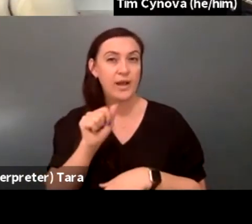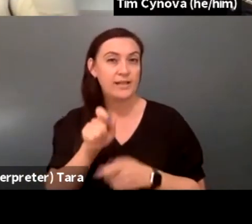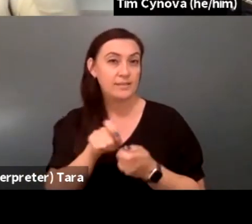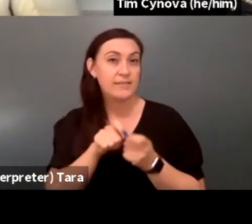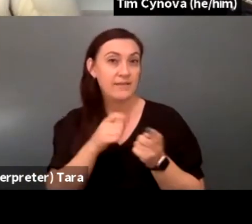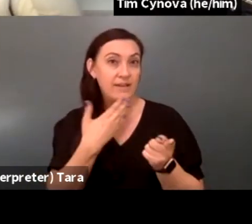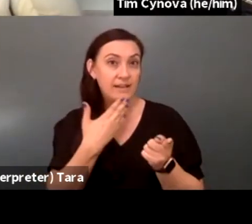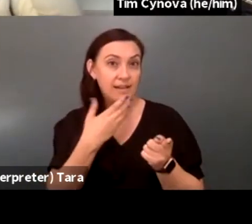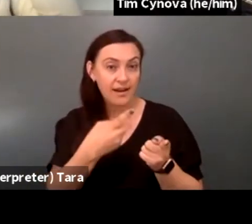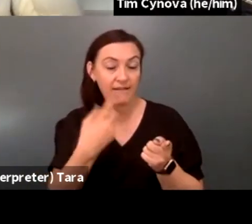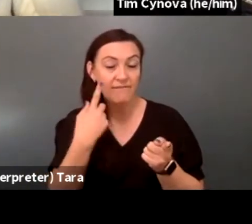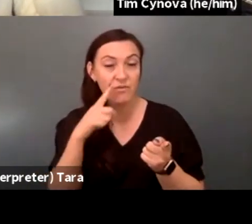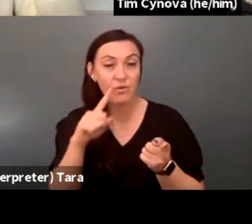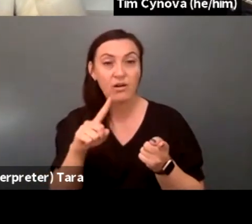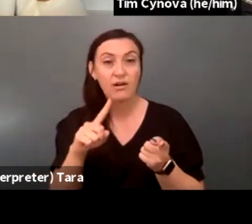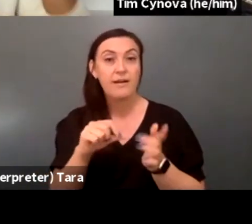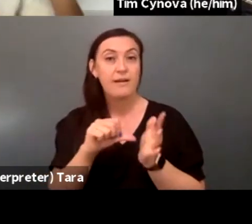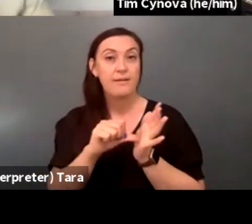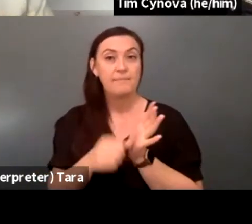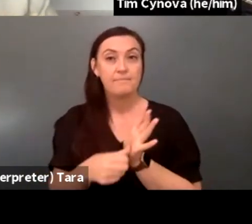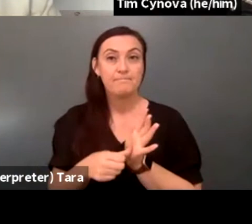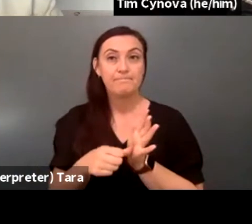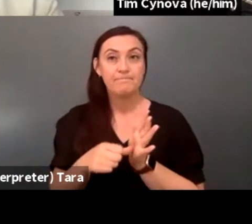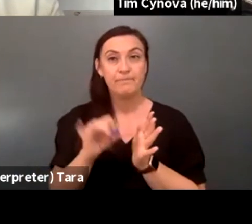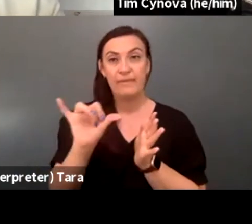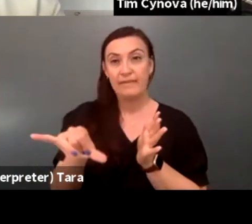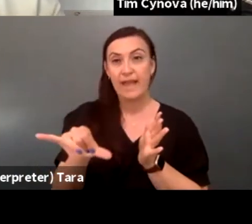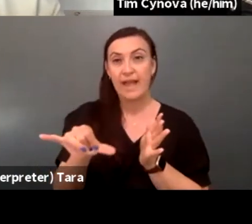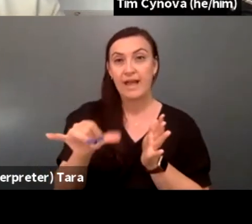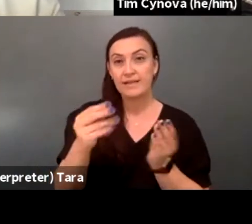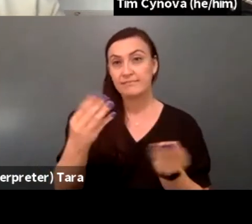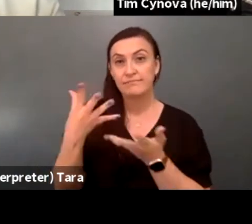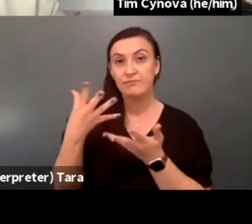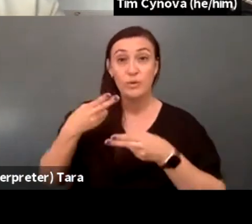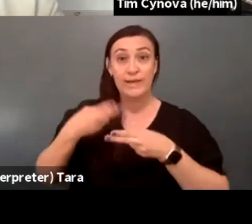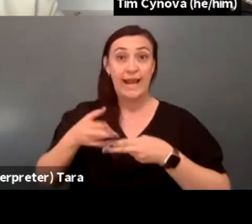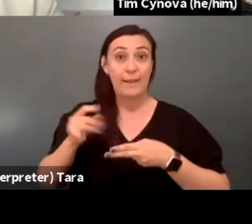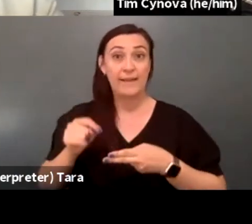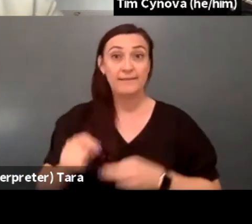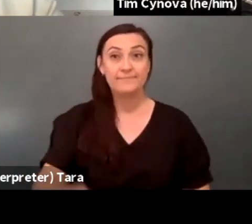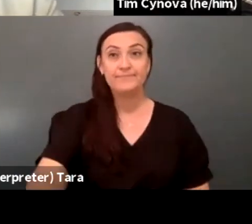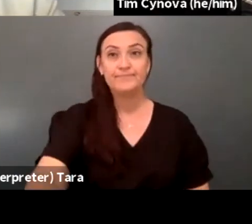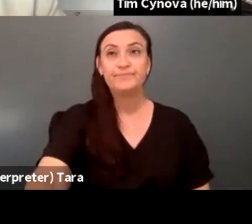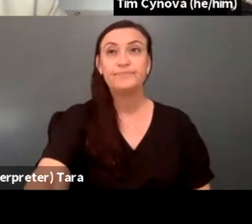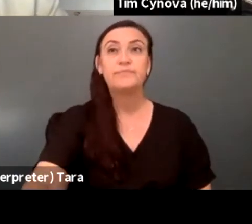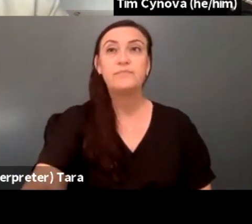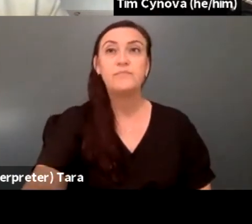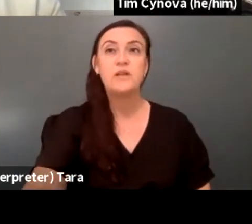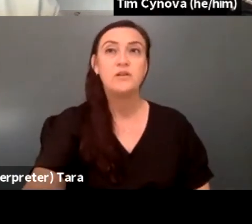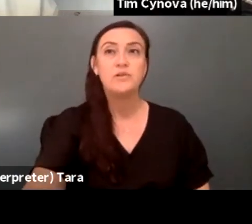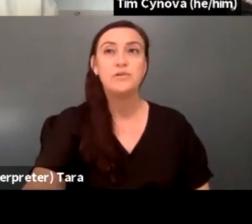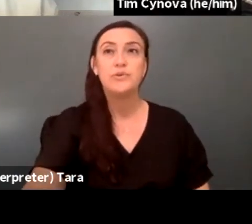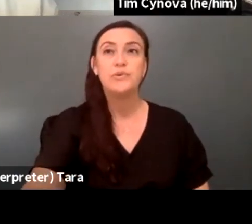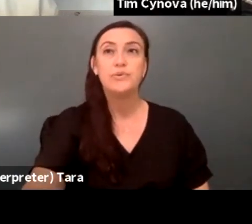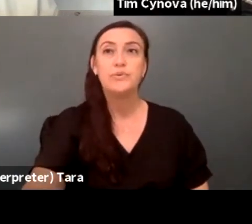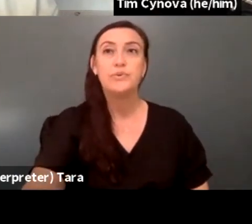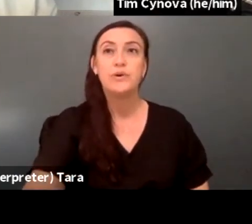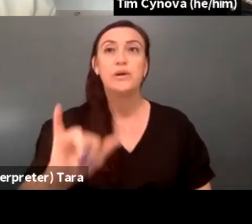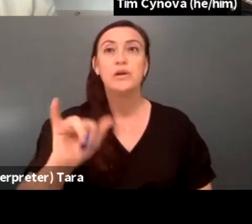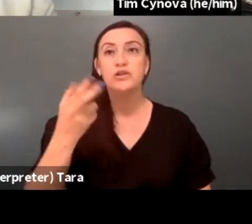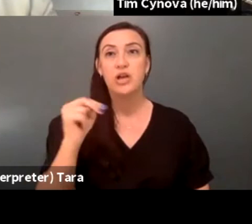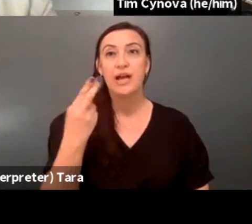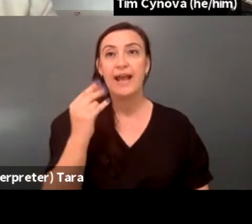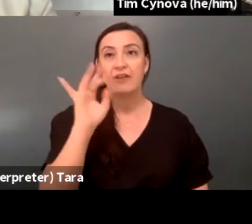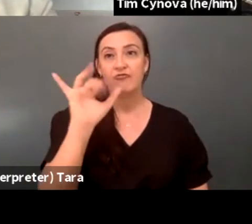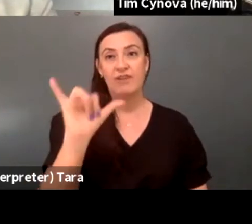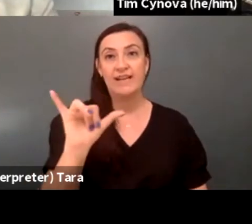for, pointing us to pointing us to the John Henryism